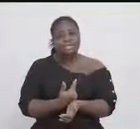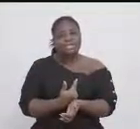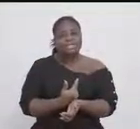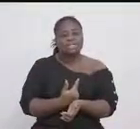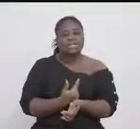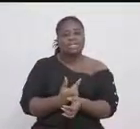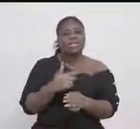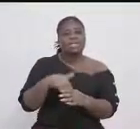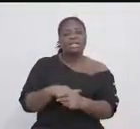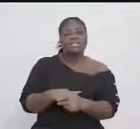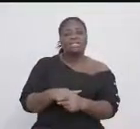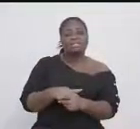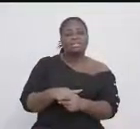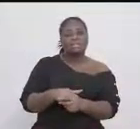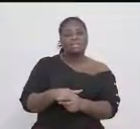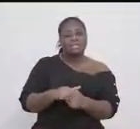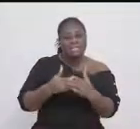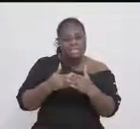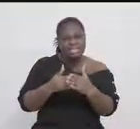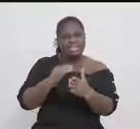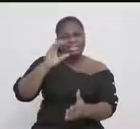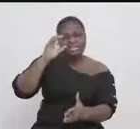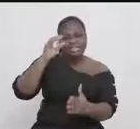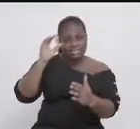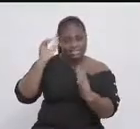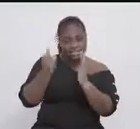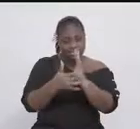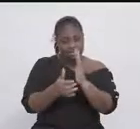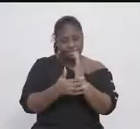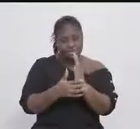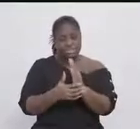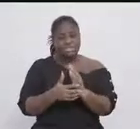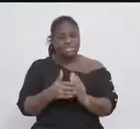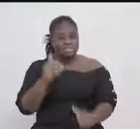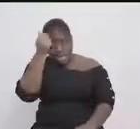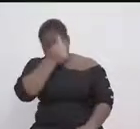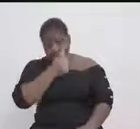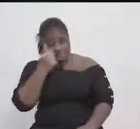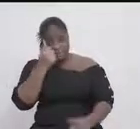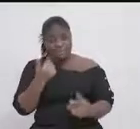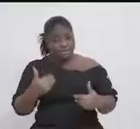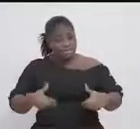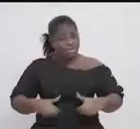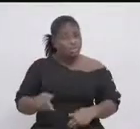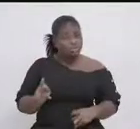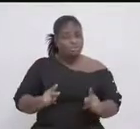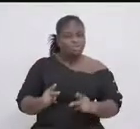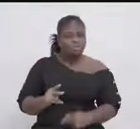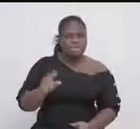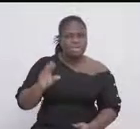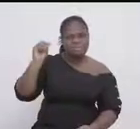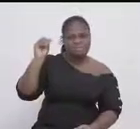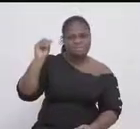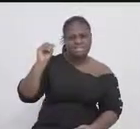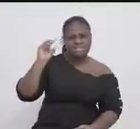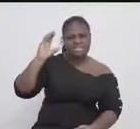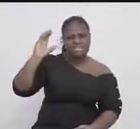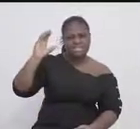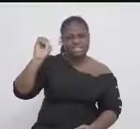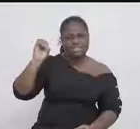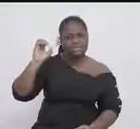Soronko Academy, leading technology coding and digital skills and development center in Africa for young people, ranked among the top 50 CEOs in Ghana